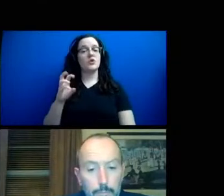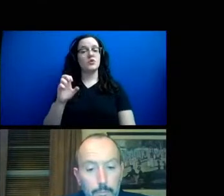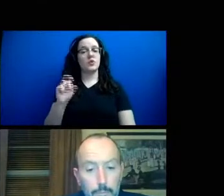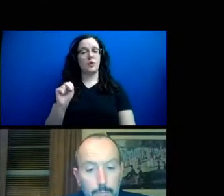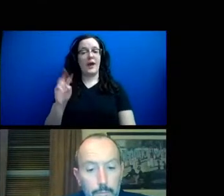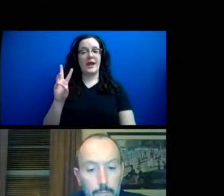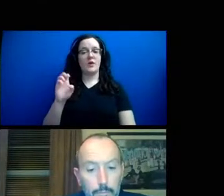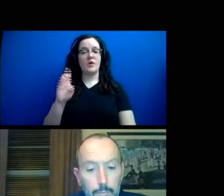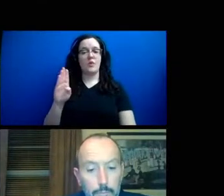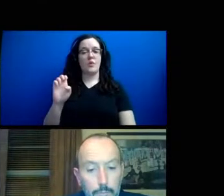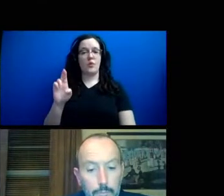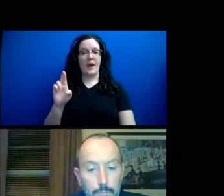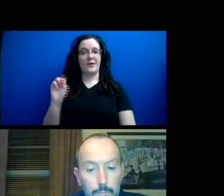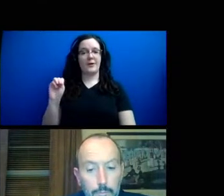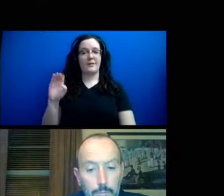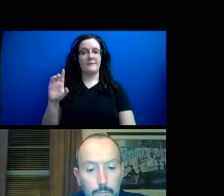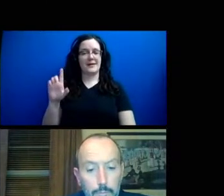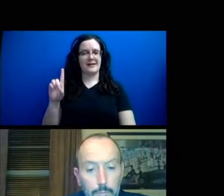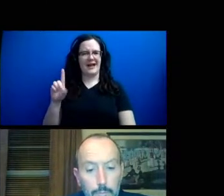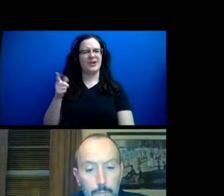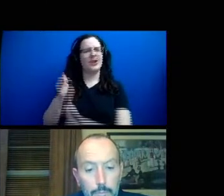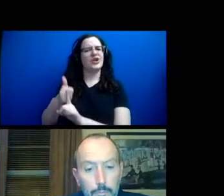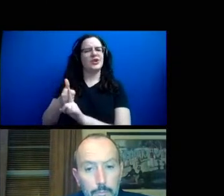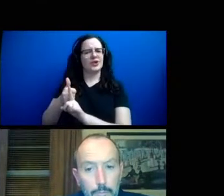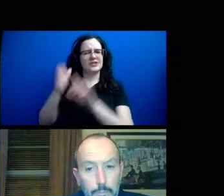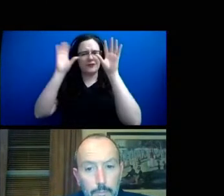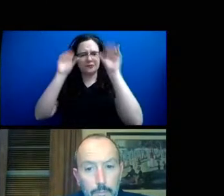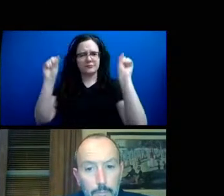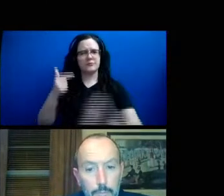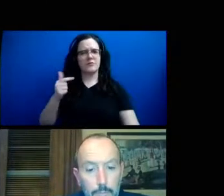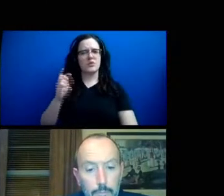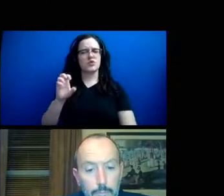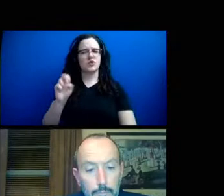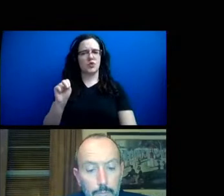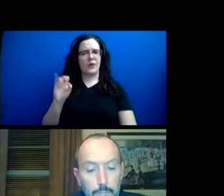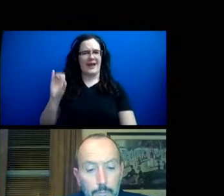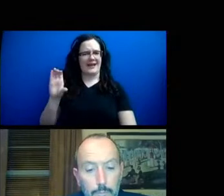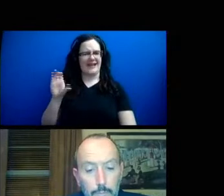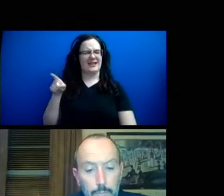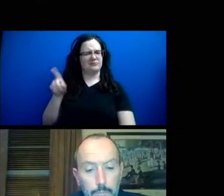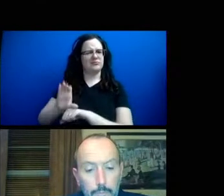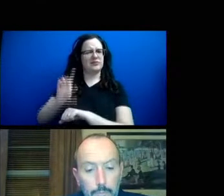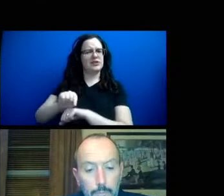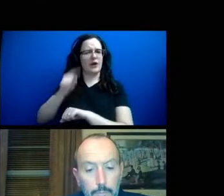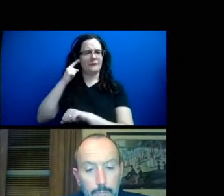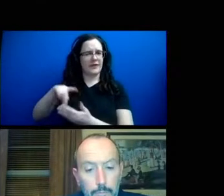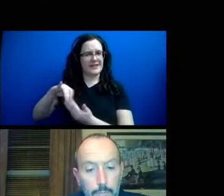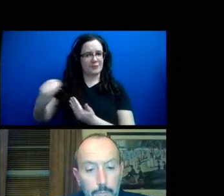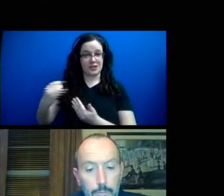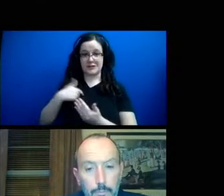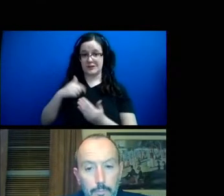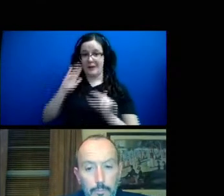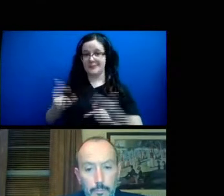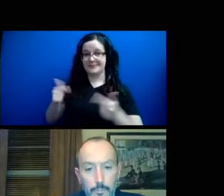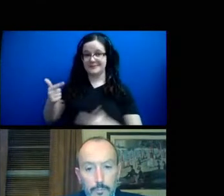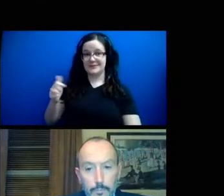of Gwen Inc., our consultant for this project. And Gwen, I'll turn it over to you. Thank you, everybody, for being here